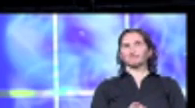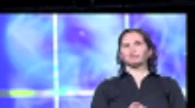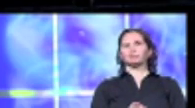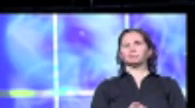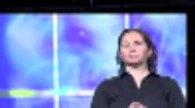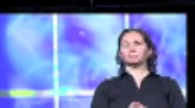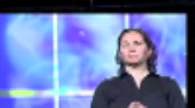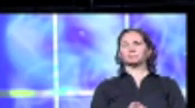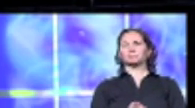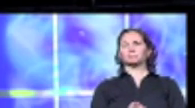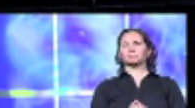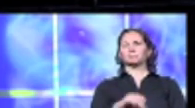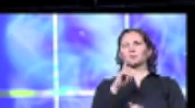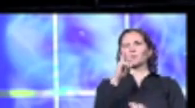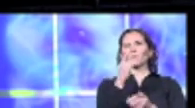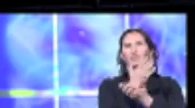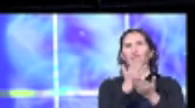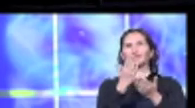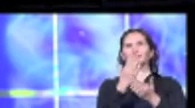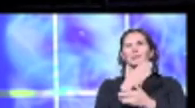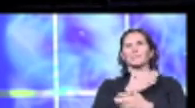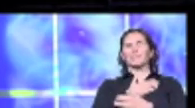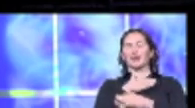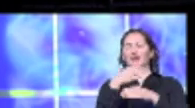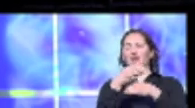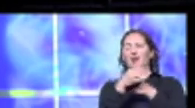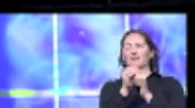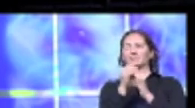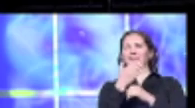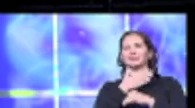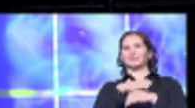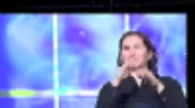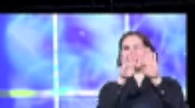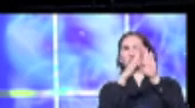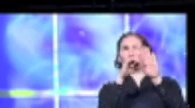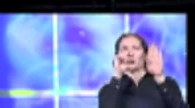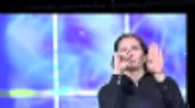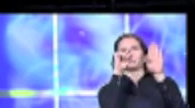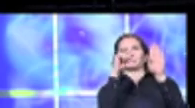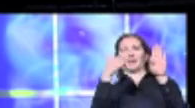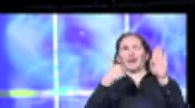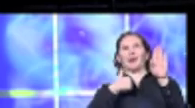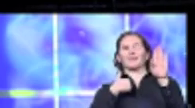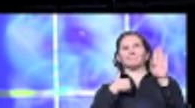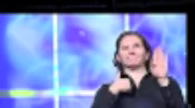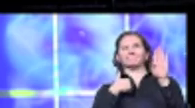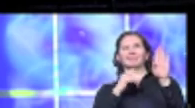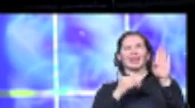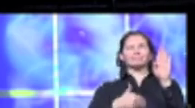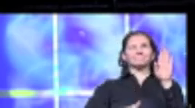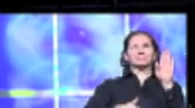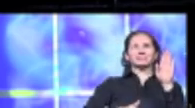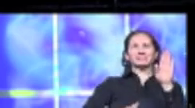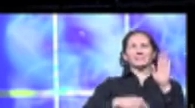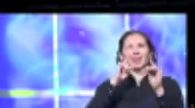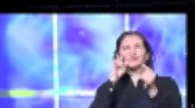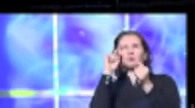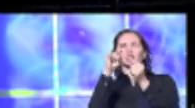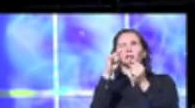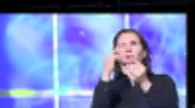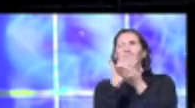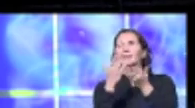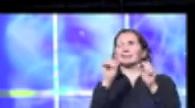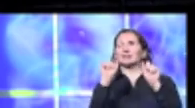One of the things I have on my door of my office is that sense of aspirations and what could